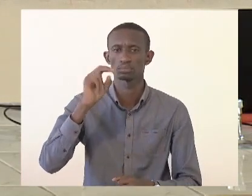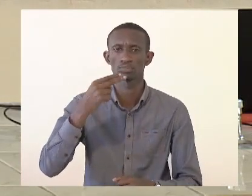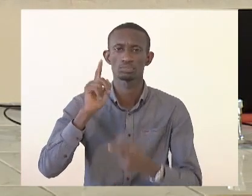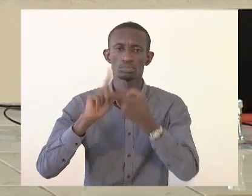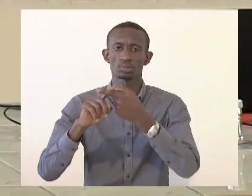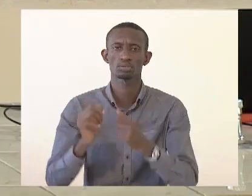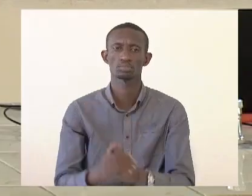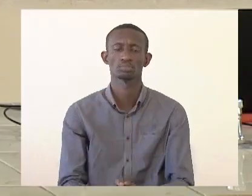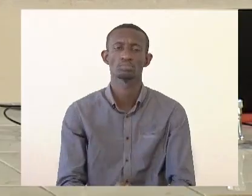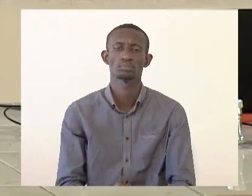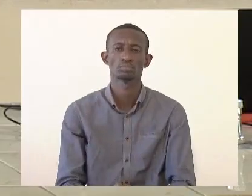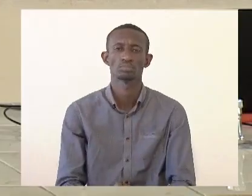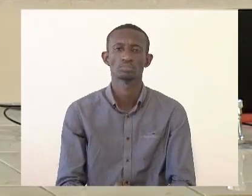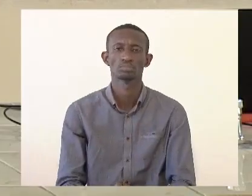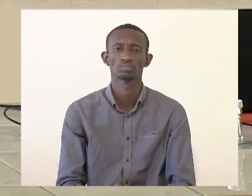reacting with